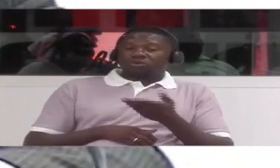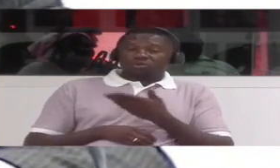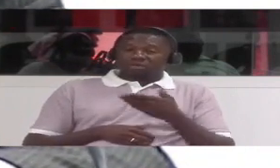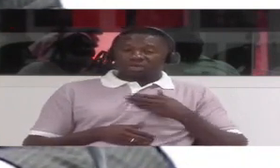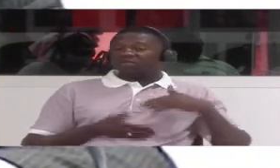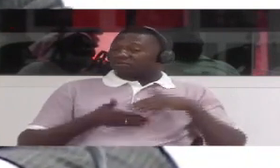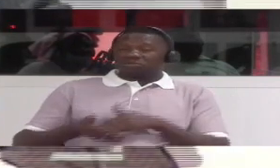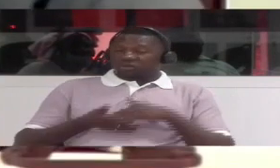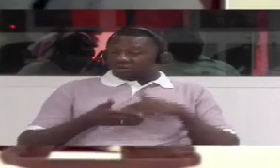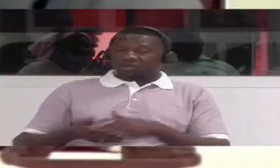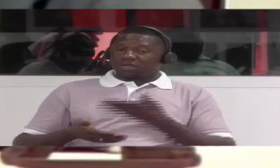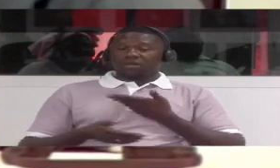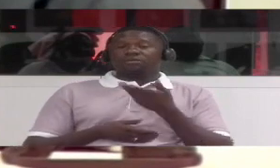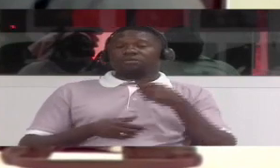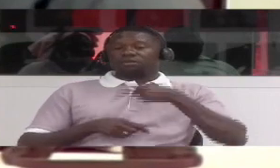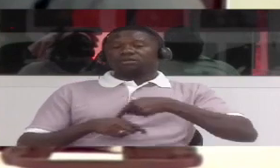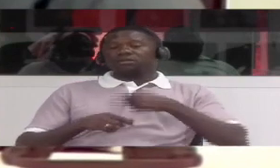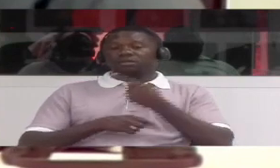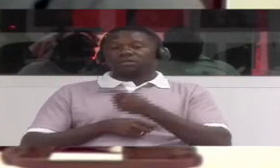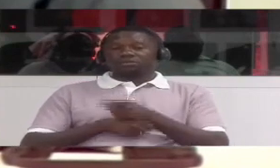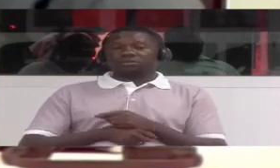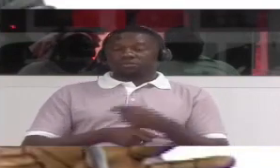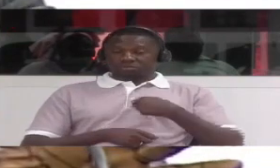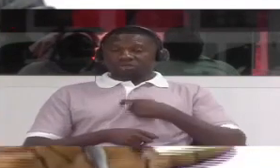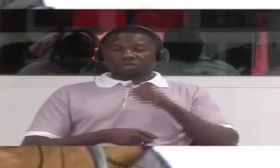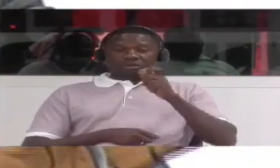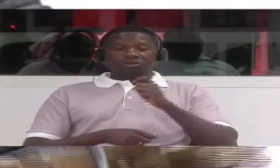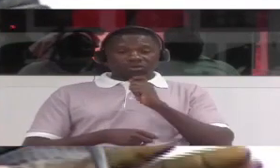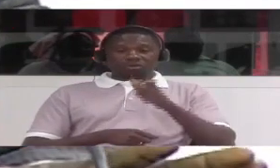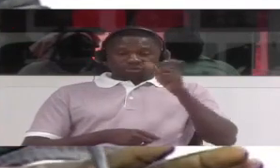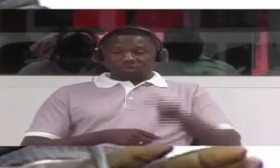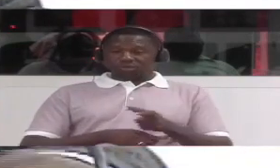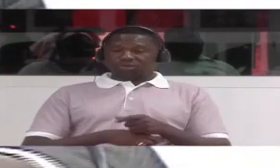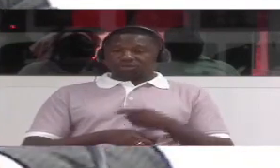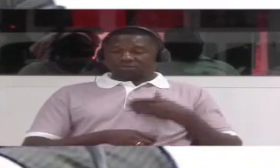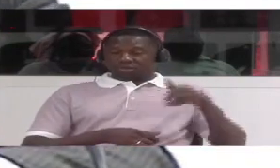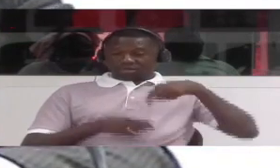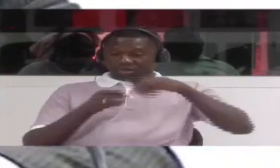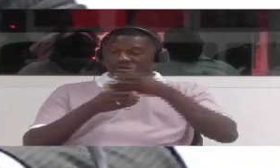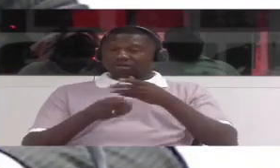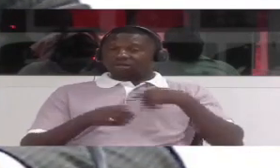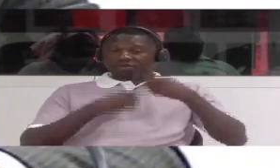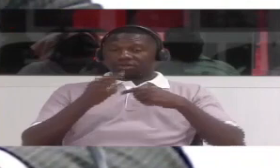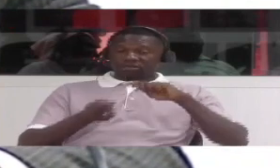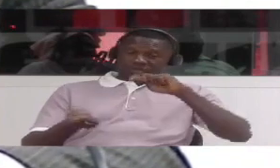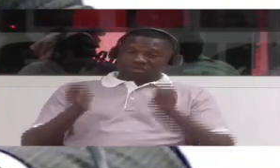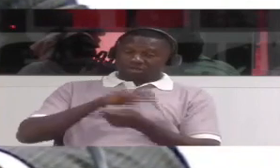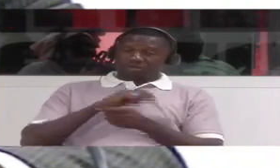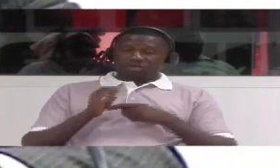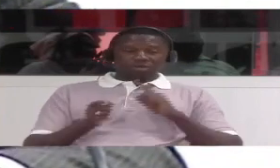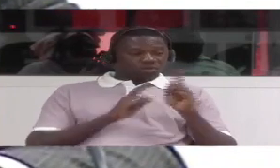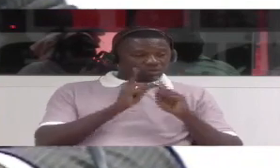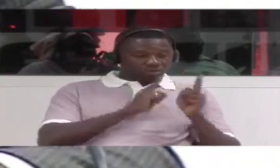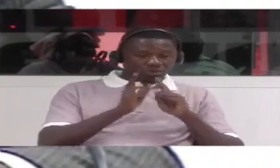the Gambia. I am a journalist. I've been around even after the change. And I've been talking to people. And when I